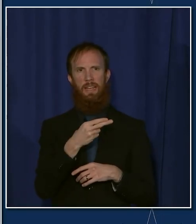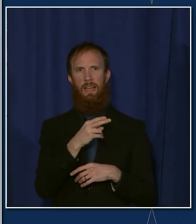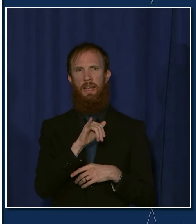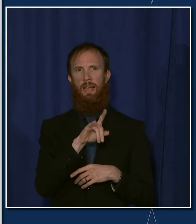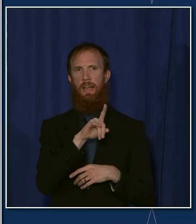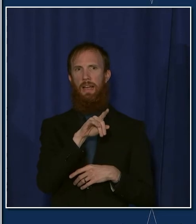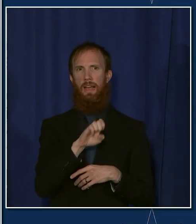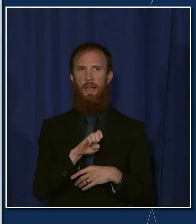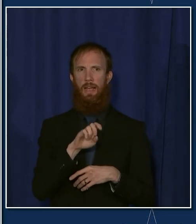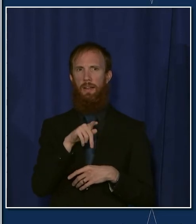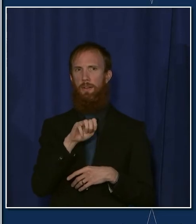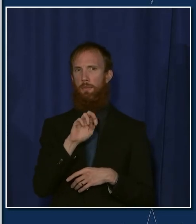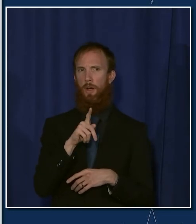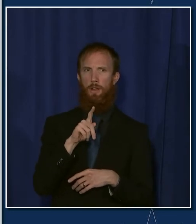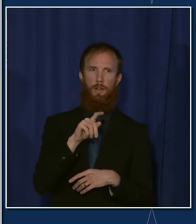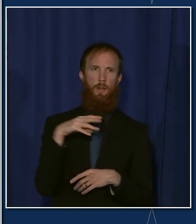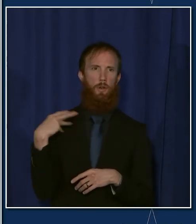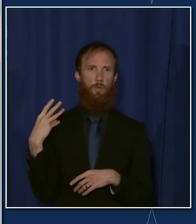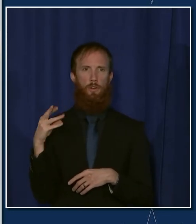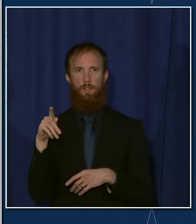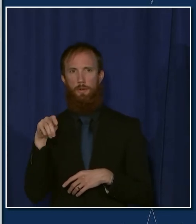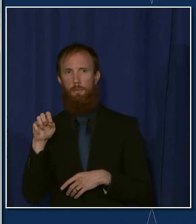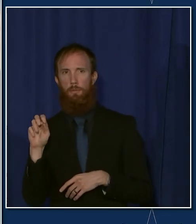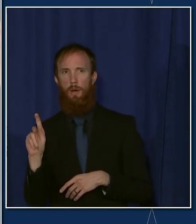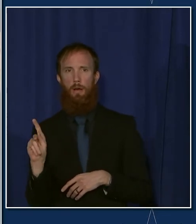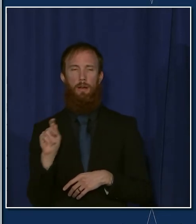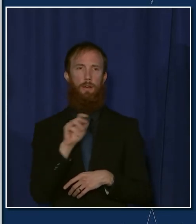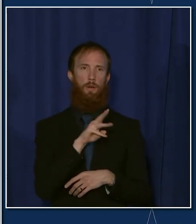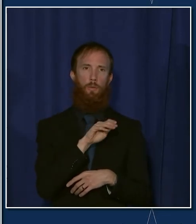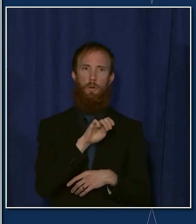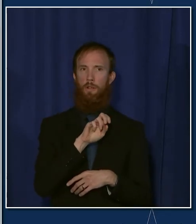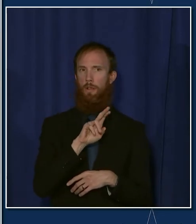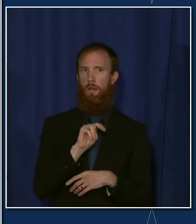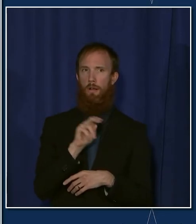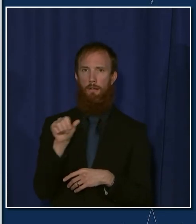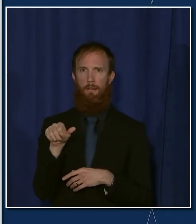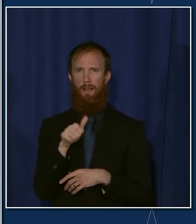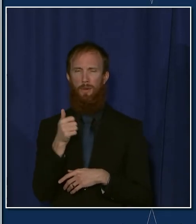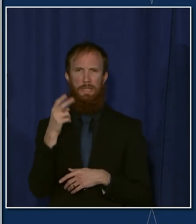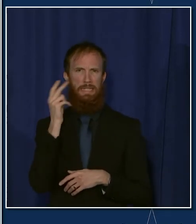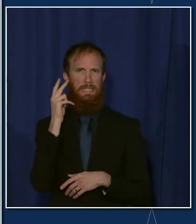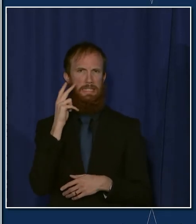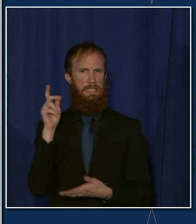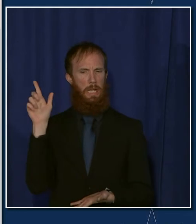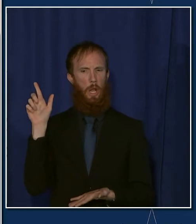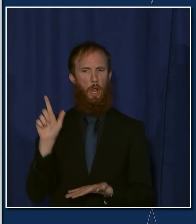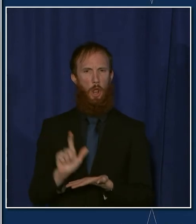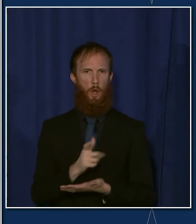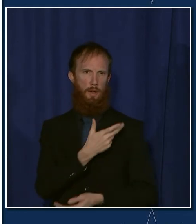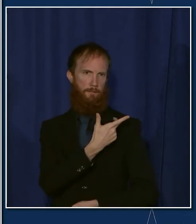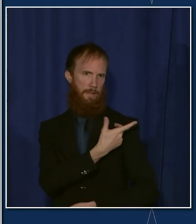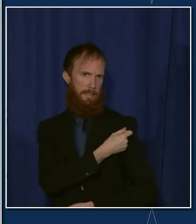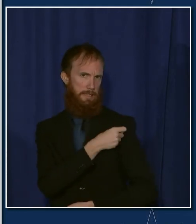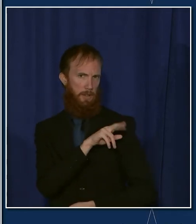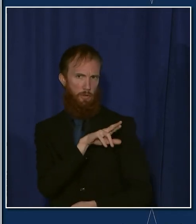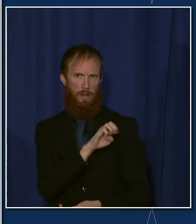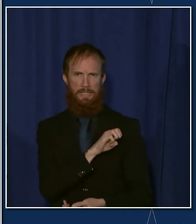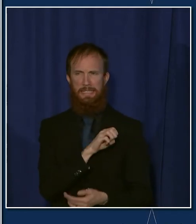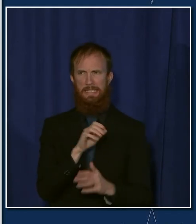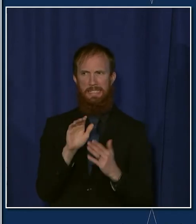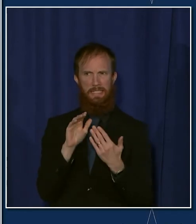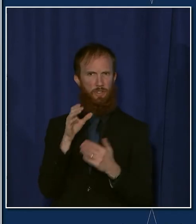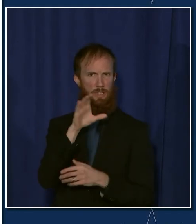for a while, Washington Park, Woodlawn, and Greater Grand Crossing, that have seen disproportionately low vaccination rates. Is the city doing anything in these